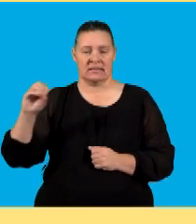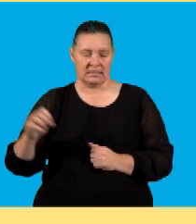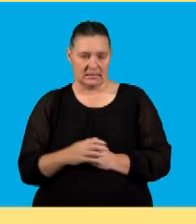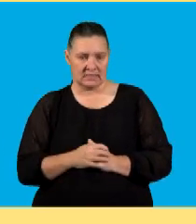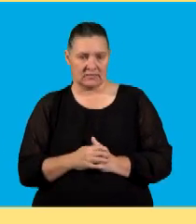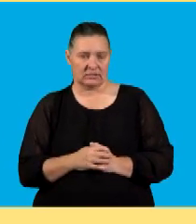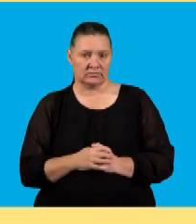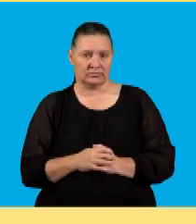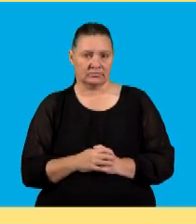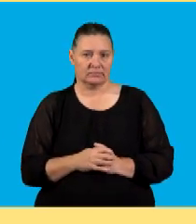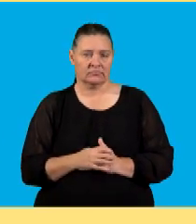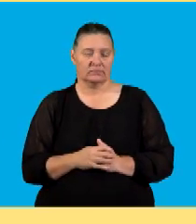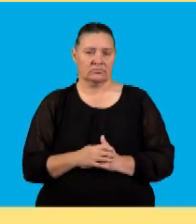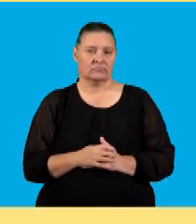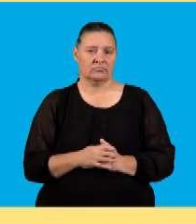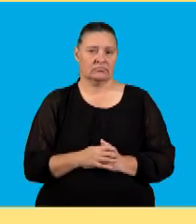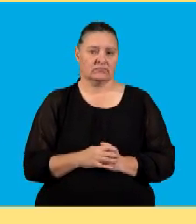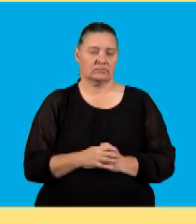243,300.